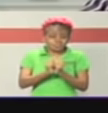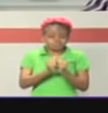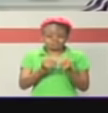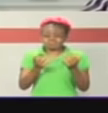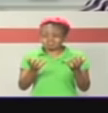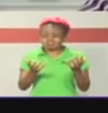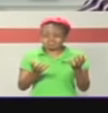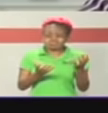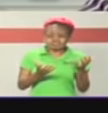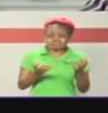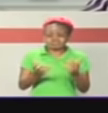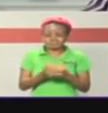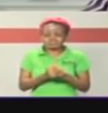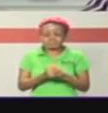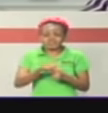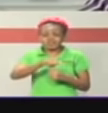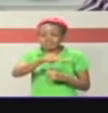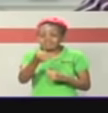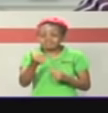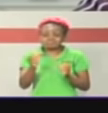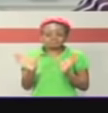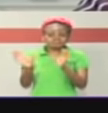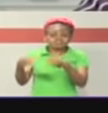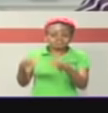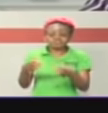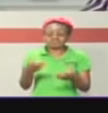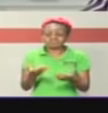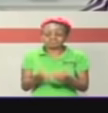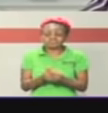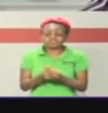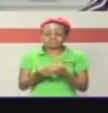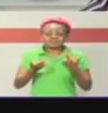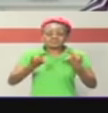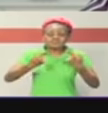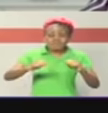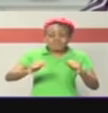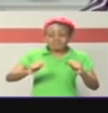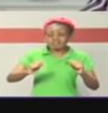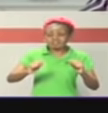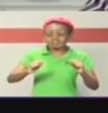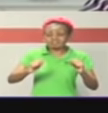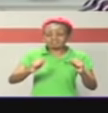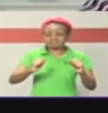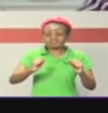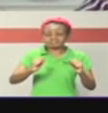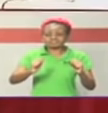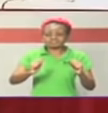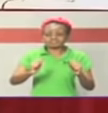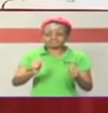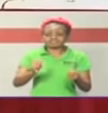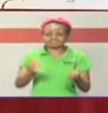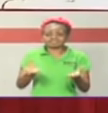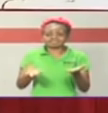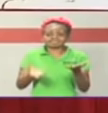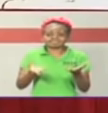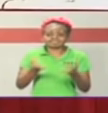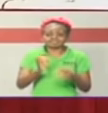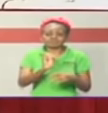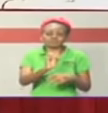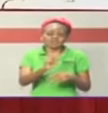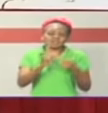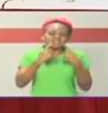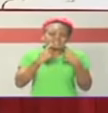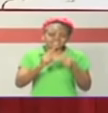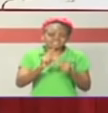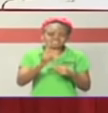up camps within the hotspots in a bid to ease up on the gatherings. Thank you. So I'll take the second question first,